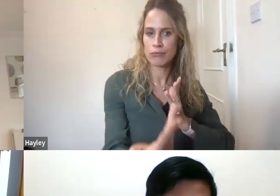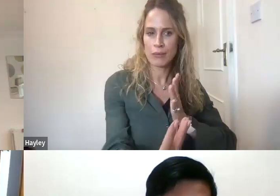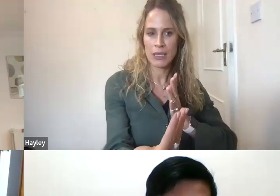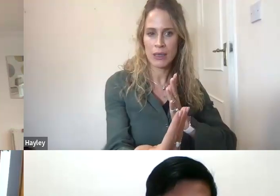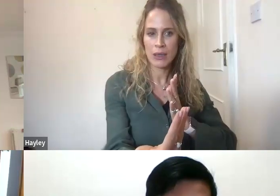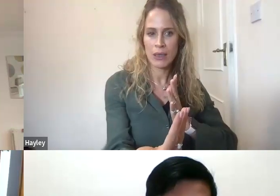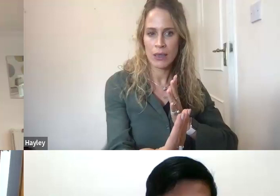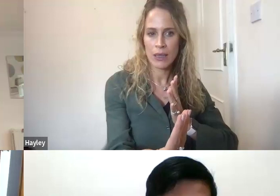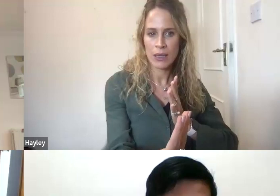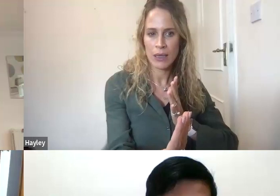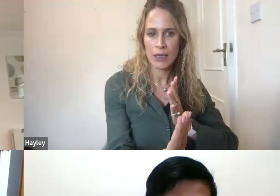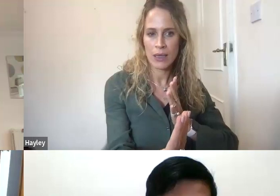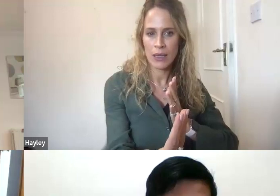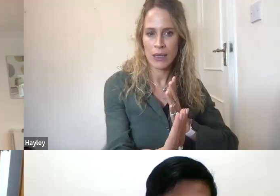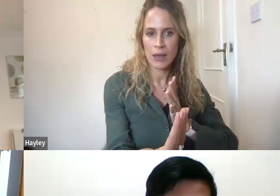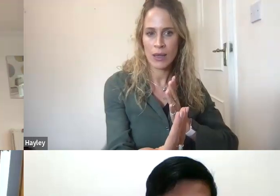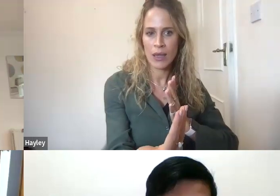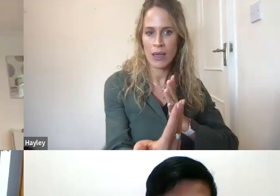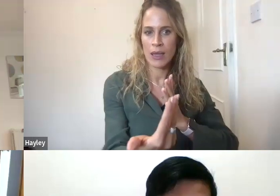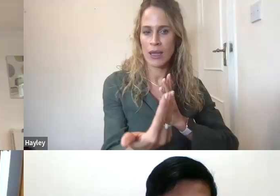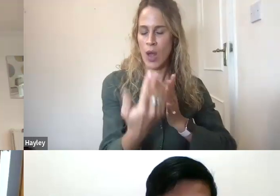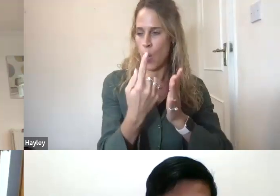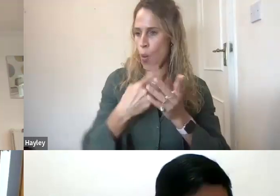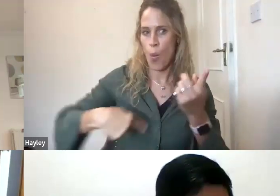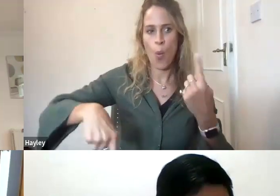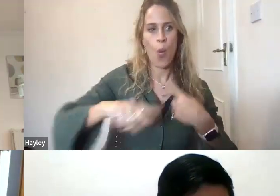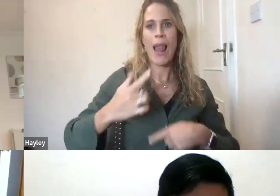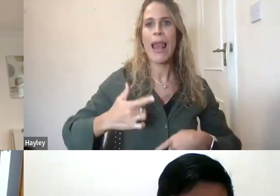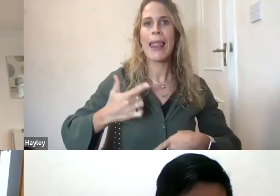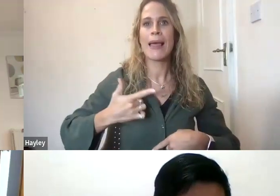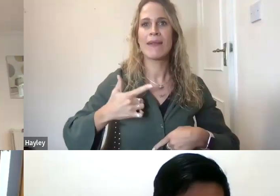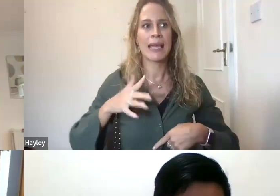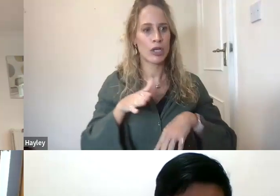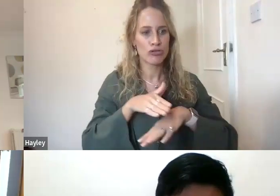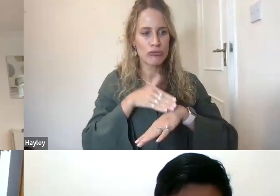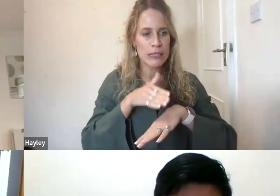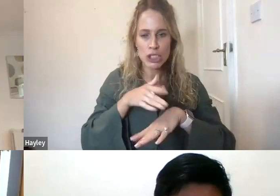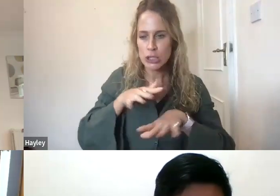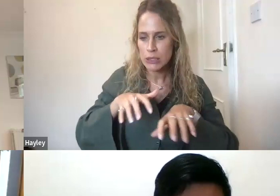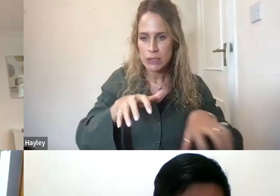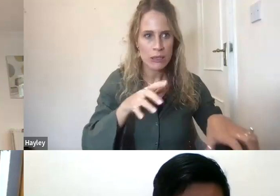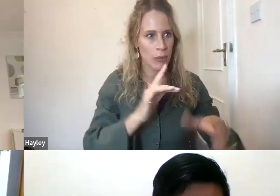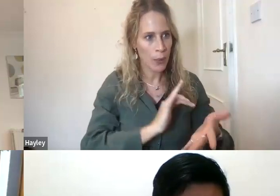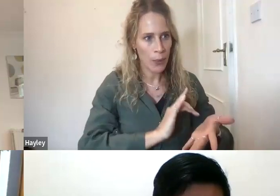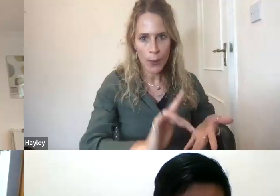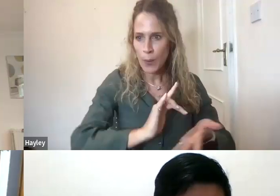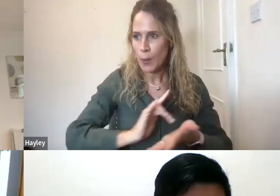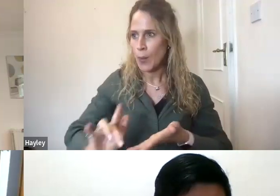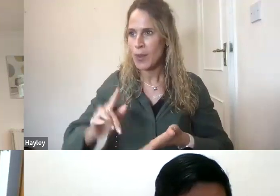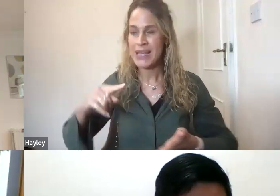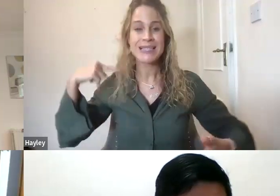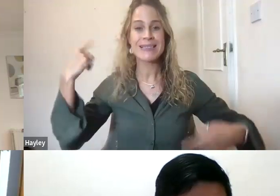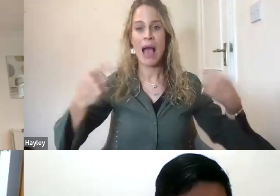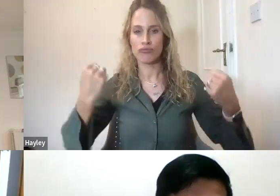the old alike, and all living creatures, is deserted at the sound of the yellow lorries that arrive